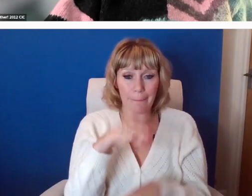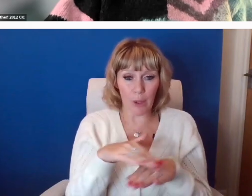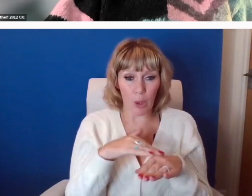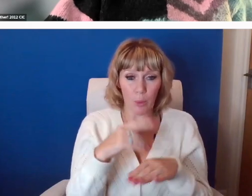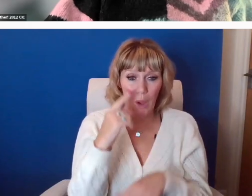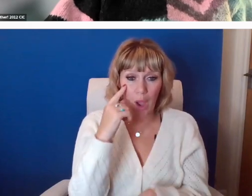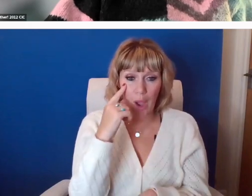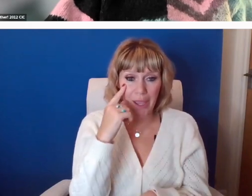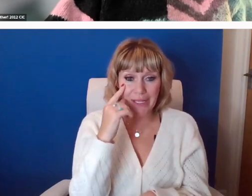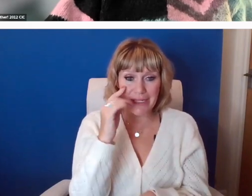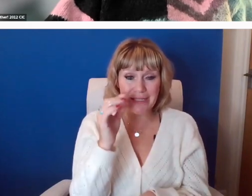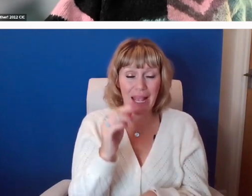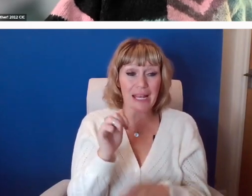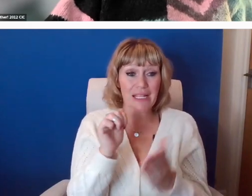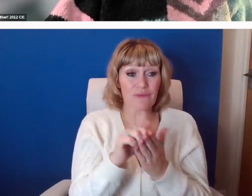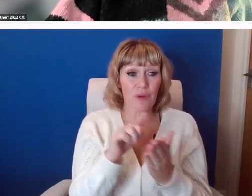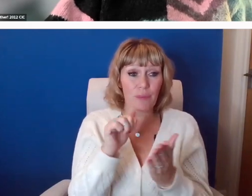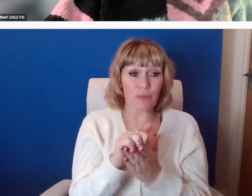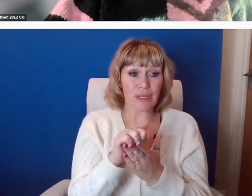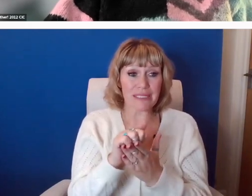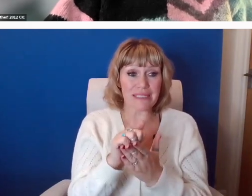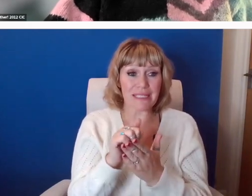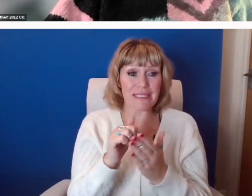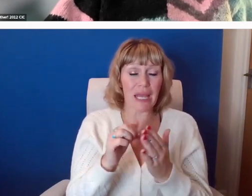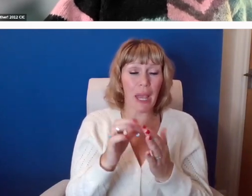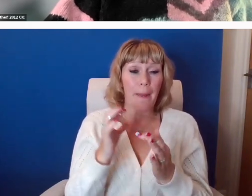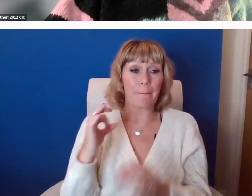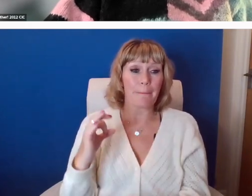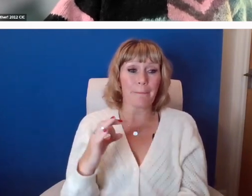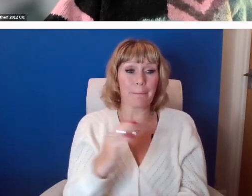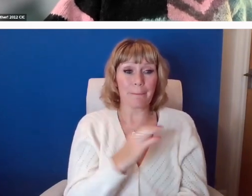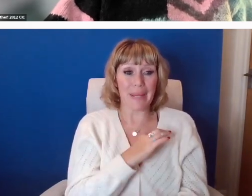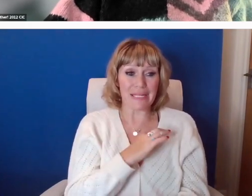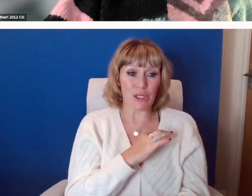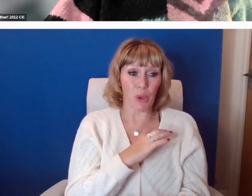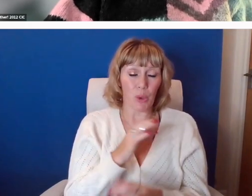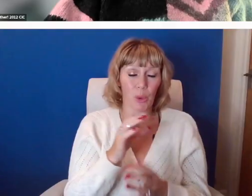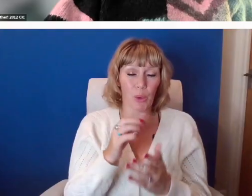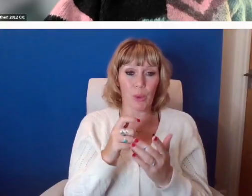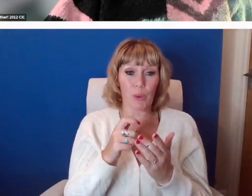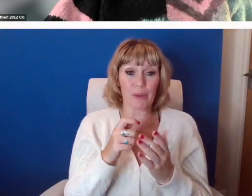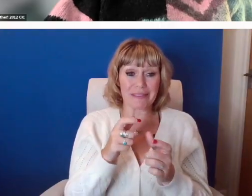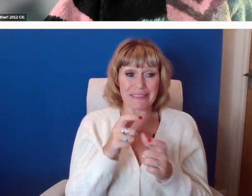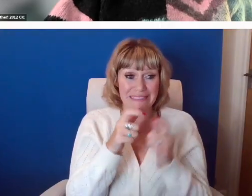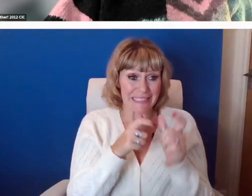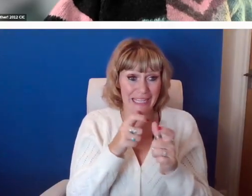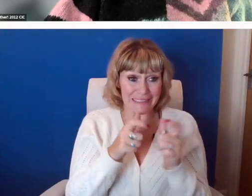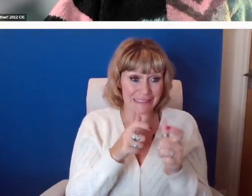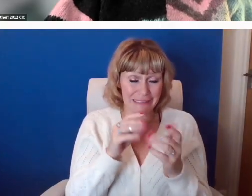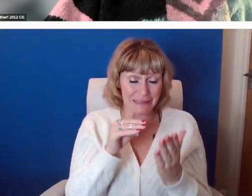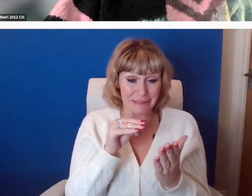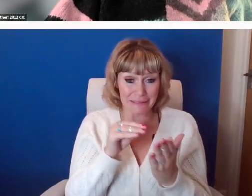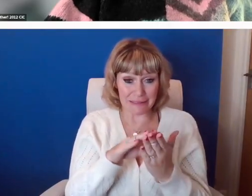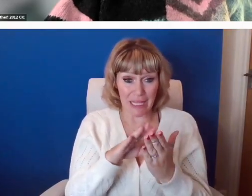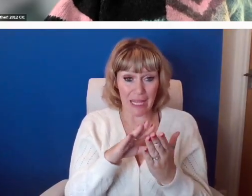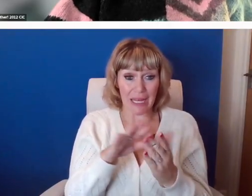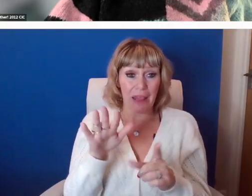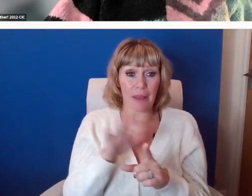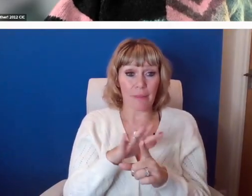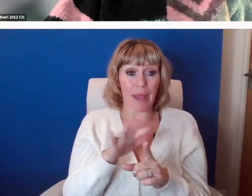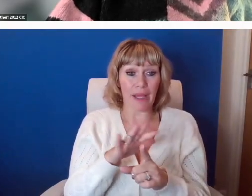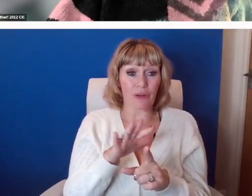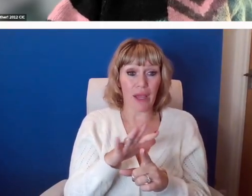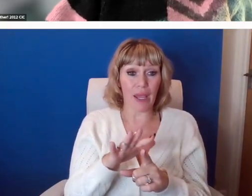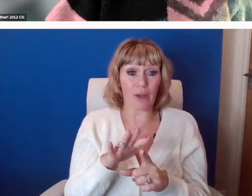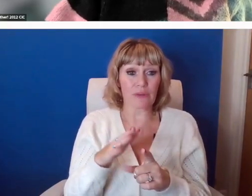small pieces of printed medical text, coloured in coloured pencil. In the background is a monochromed printed series